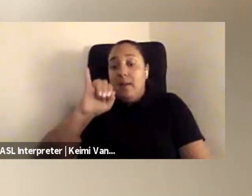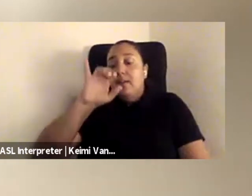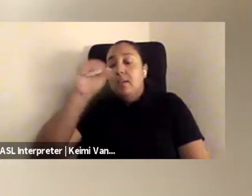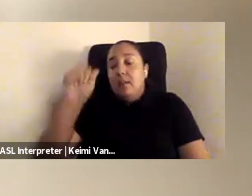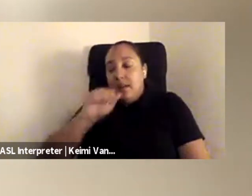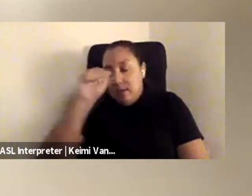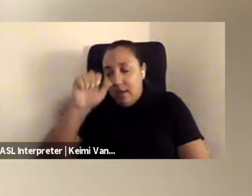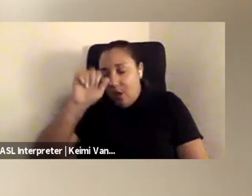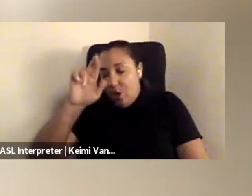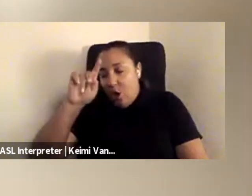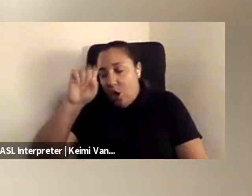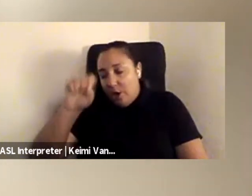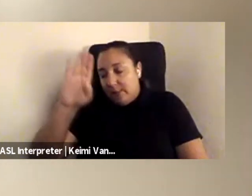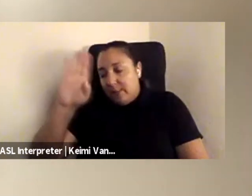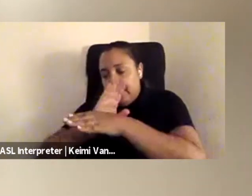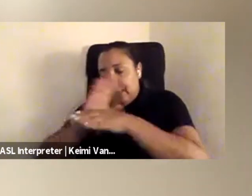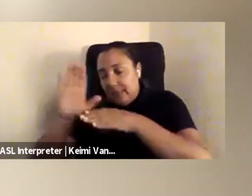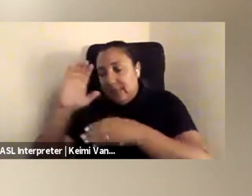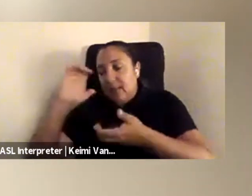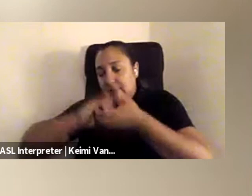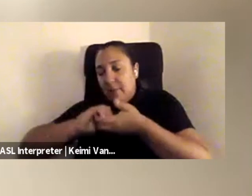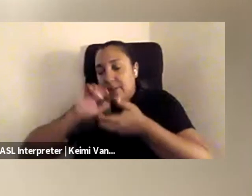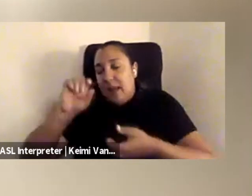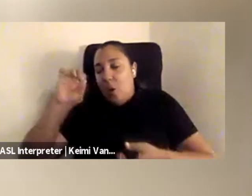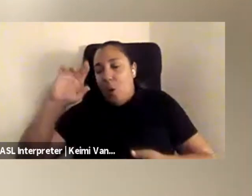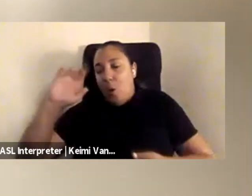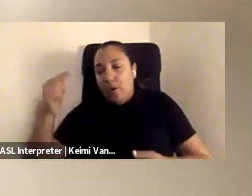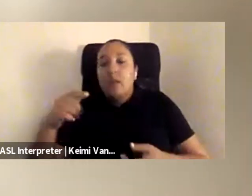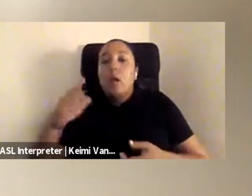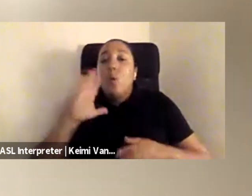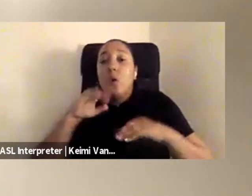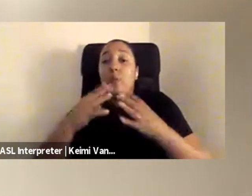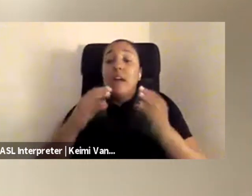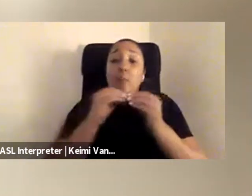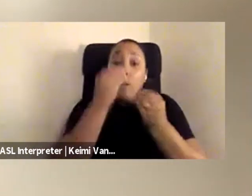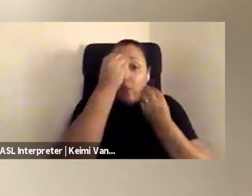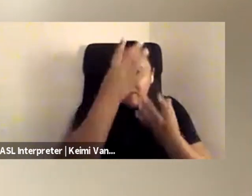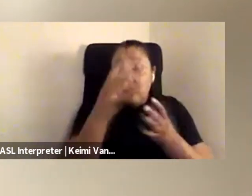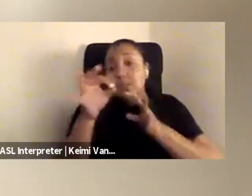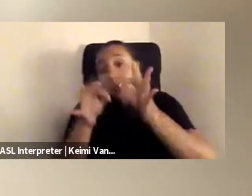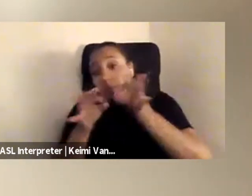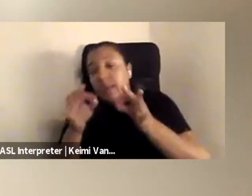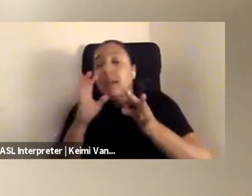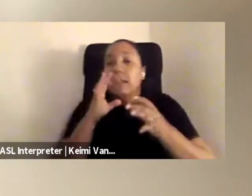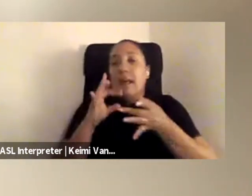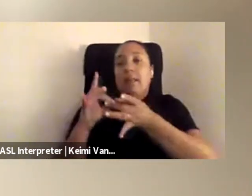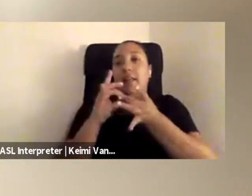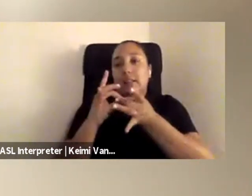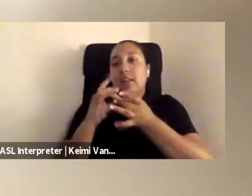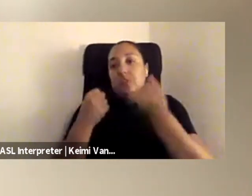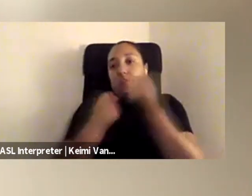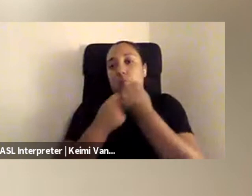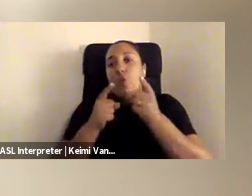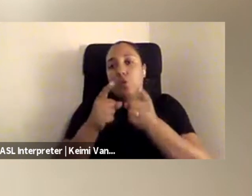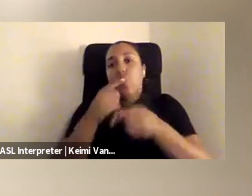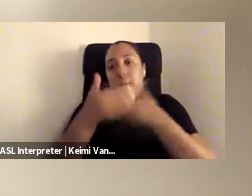ami@artsbusinesscollaborative.org. We will walk you through the application process, provide tips and tricks, and be a liaison and support through this granting process. And so